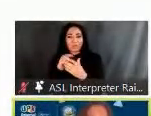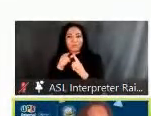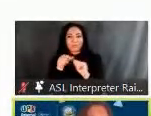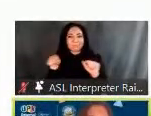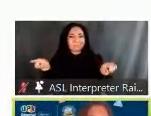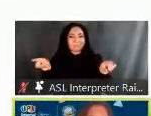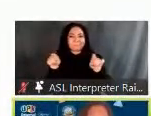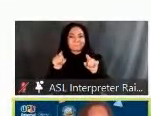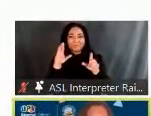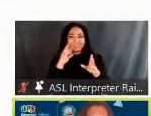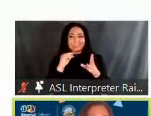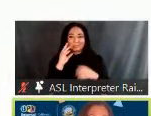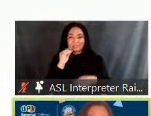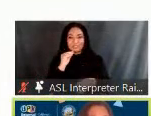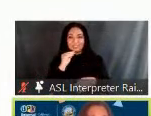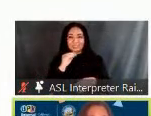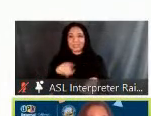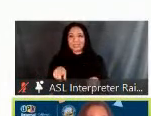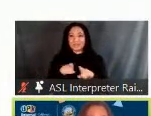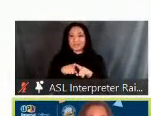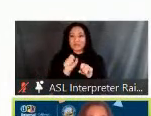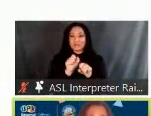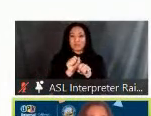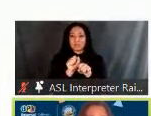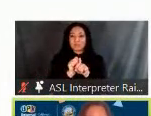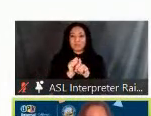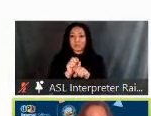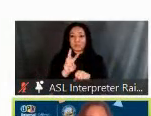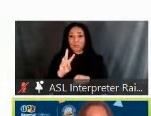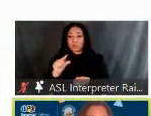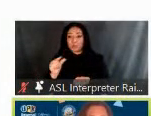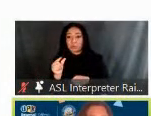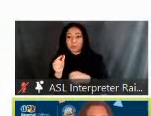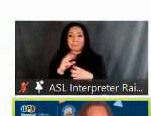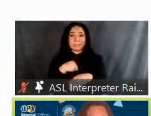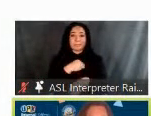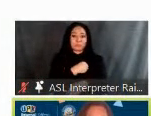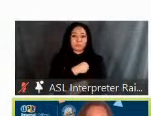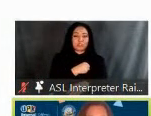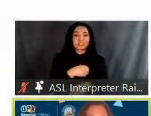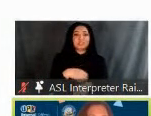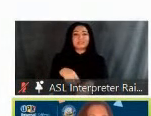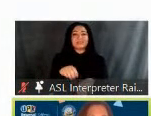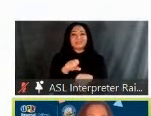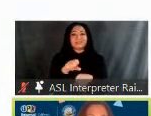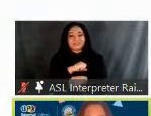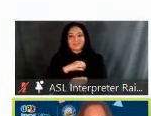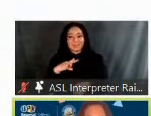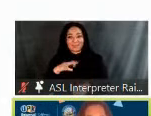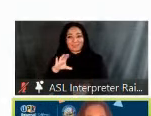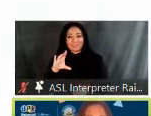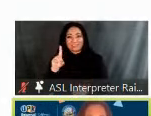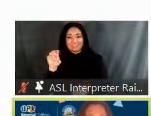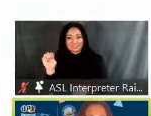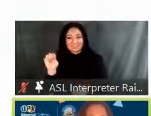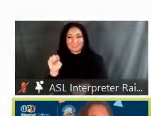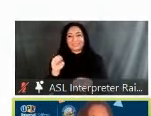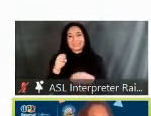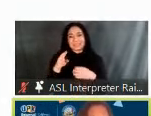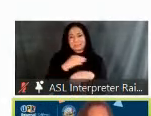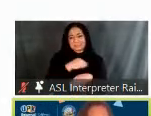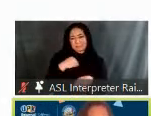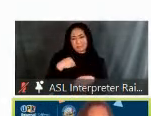well as working with the work group members, state partners, the staff at CDE, and members of the public, and working